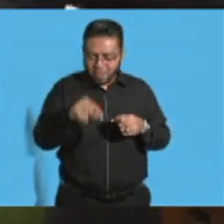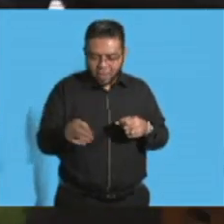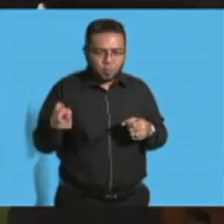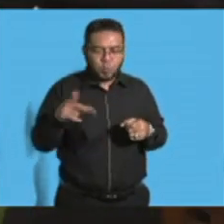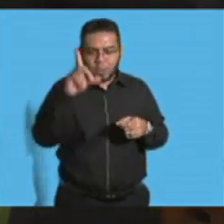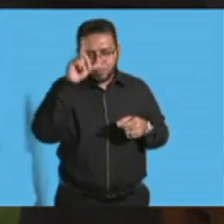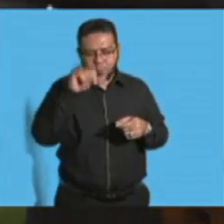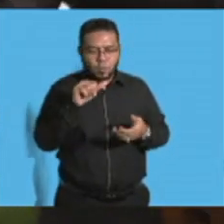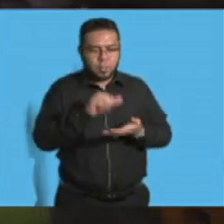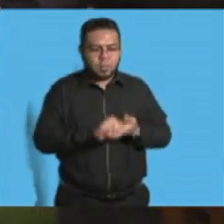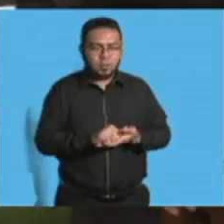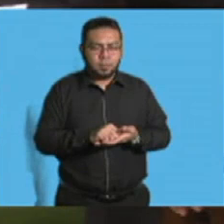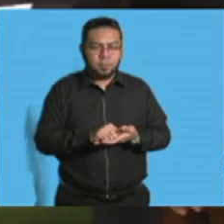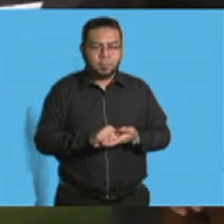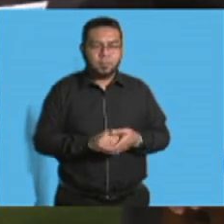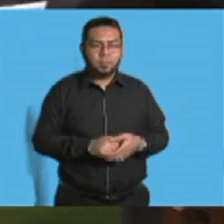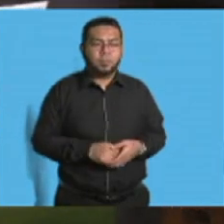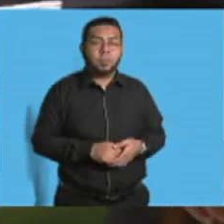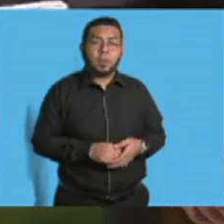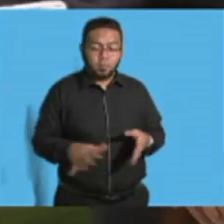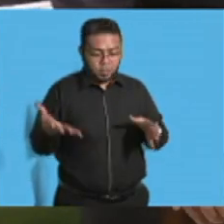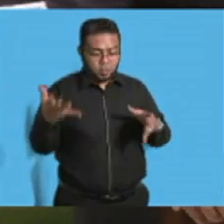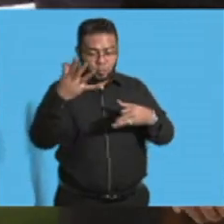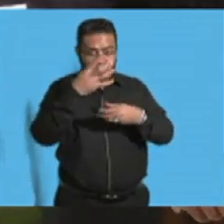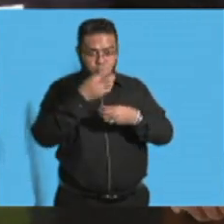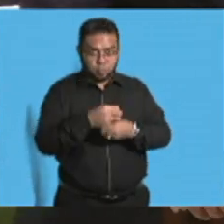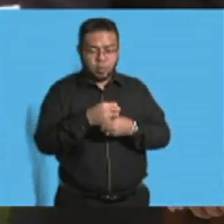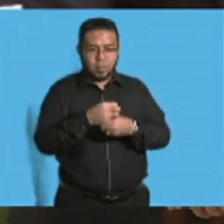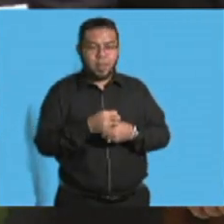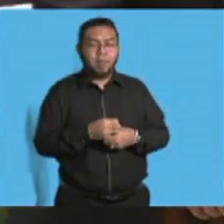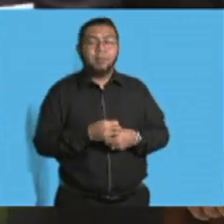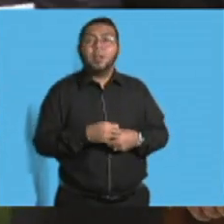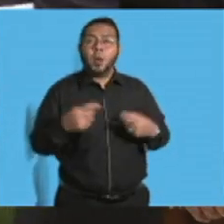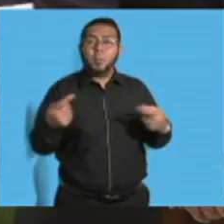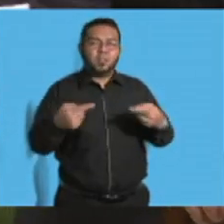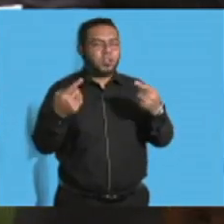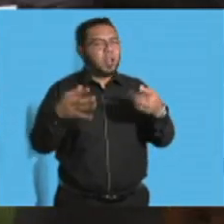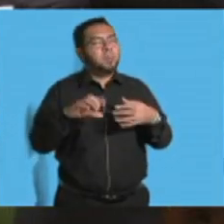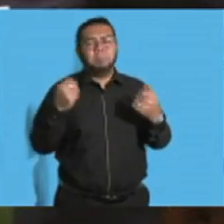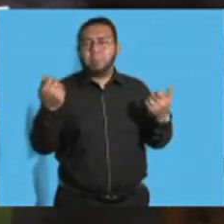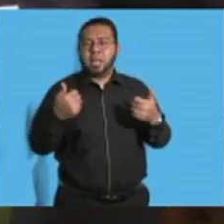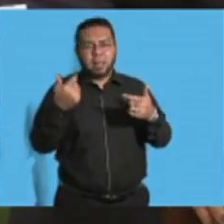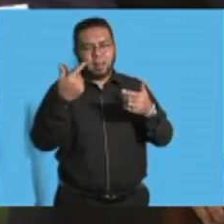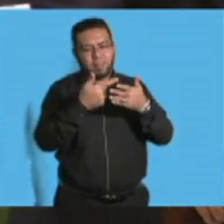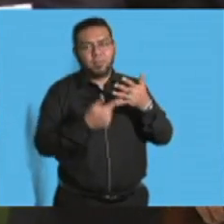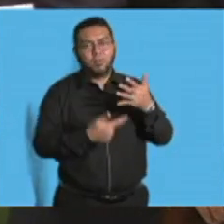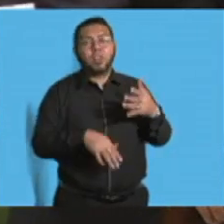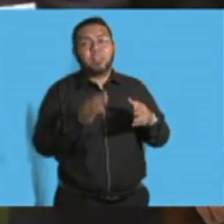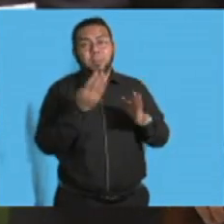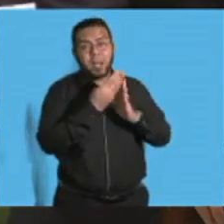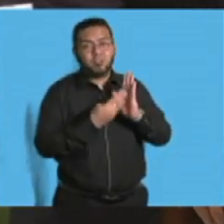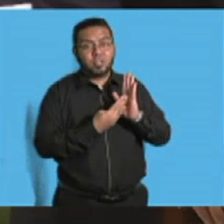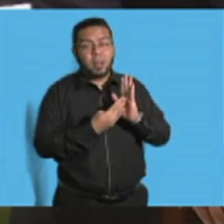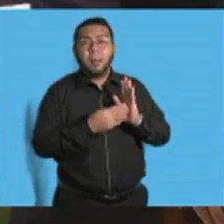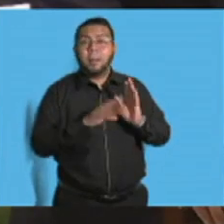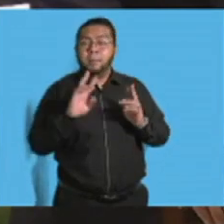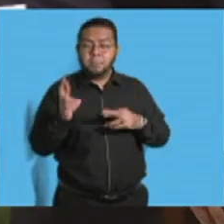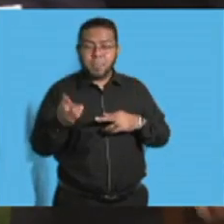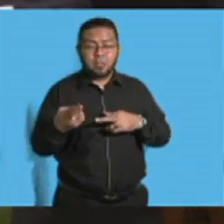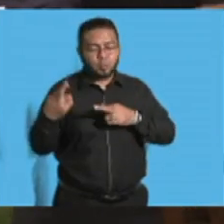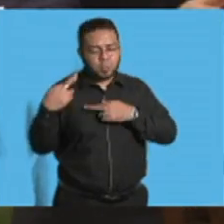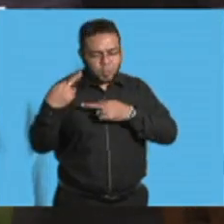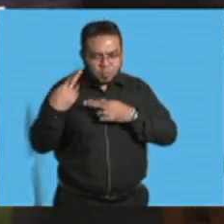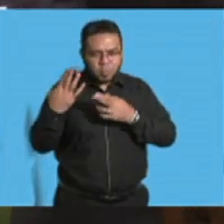Speaker, of course, to round off, the opposition has many labels for this budget, but all Fijians know that we've been consistent and responsible. We